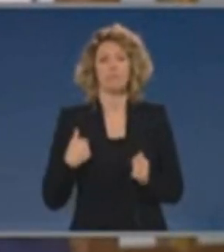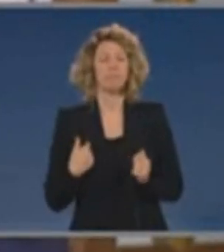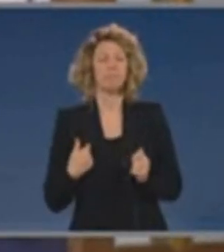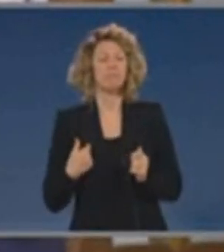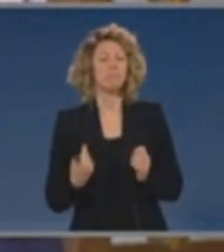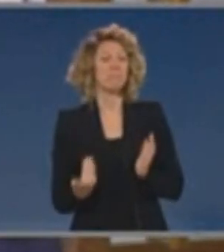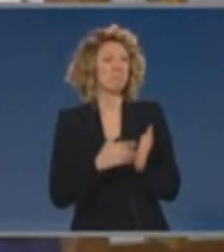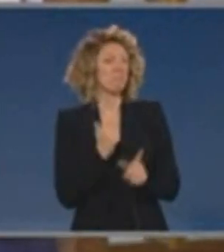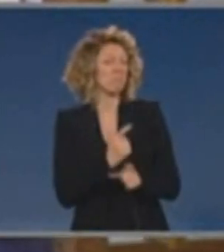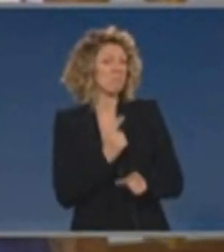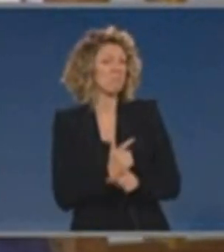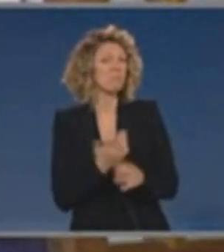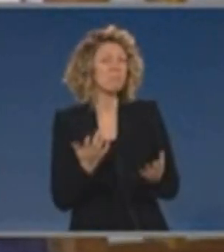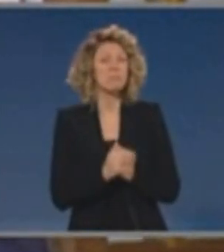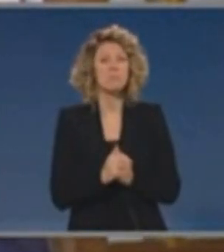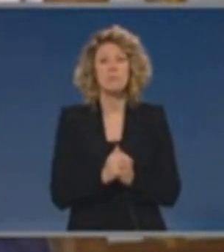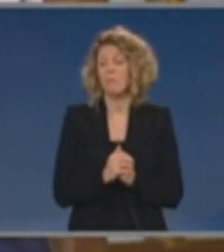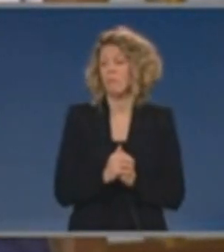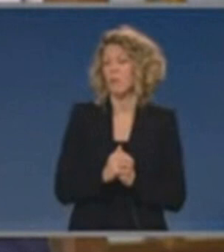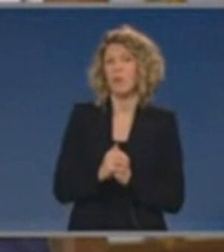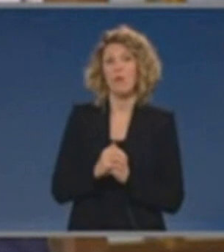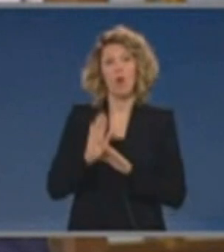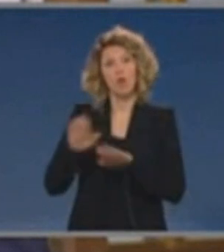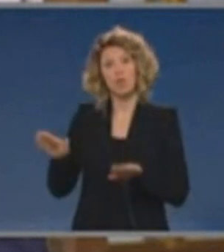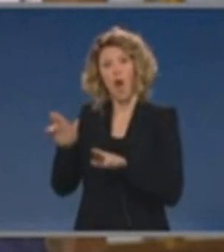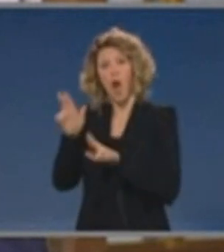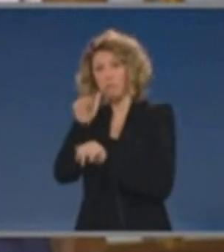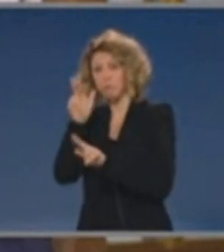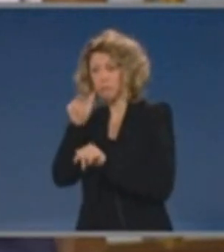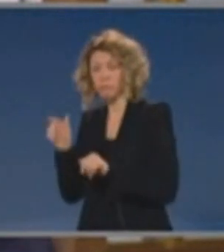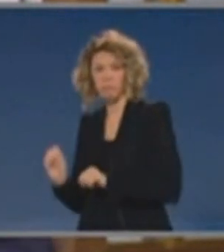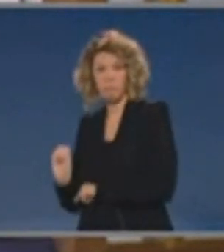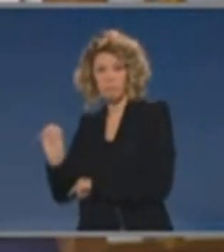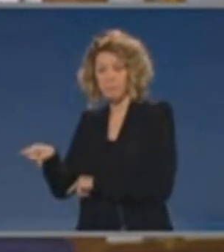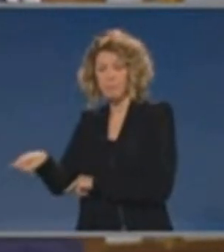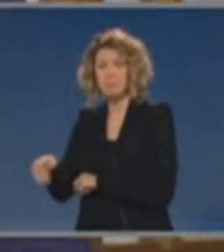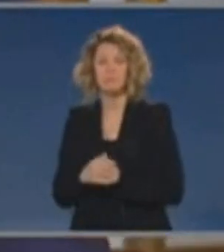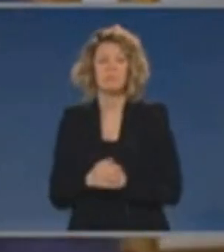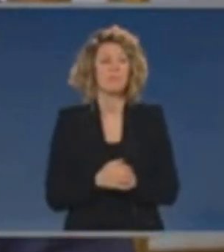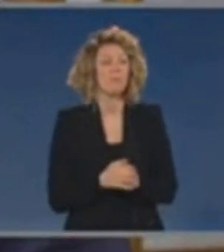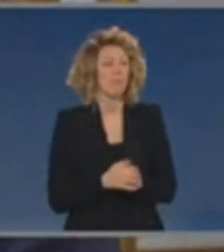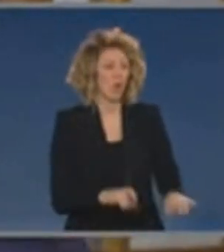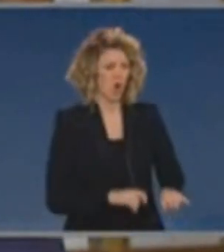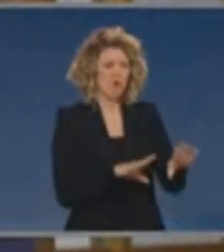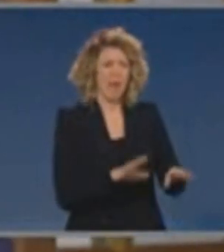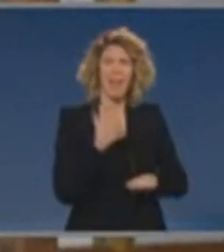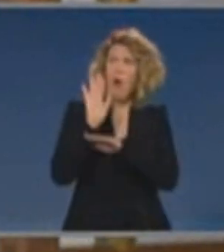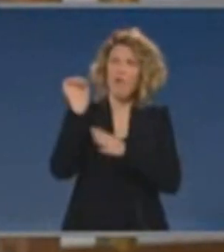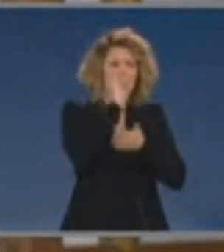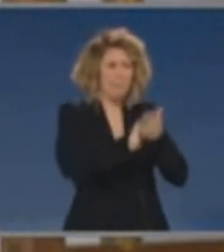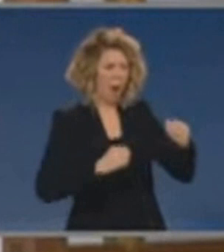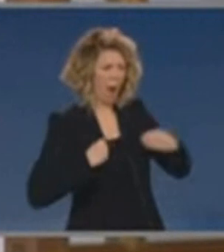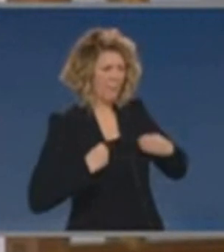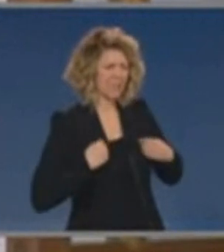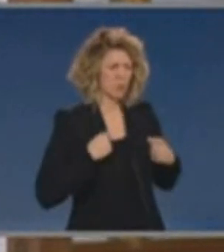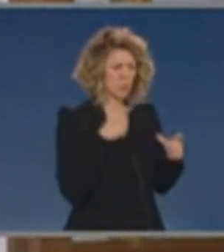either-or propositions. Childcare and protecting our national security. Governments do both. And